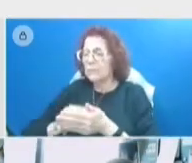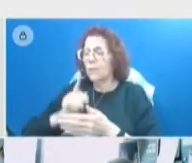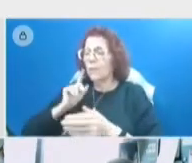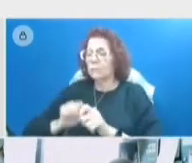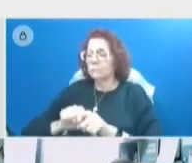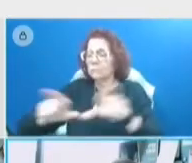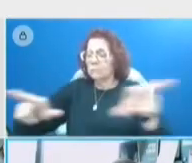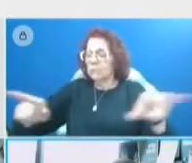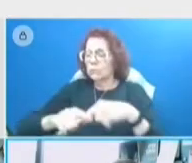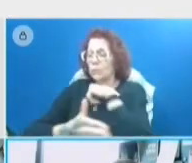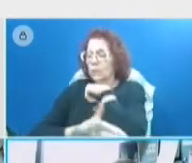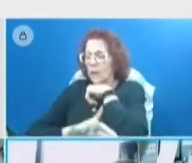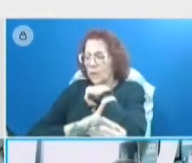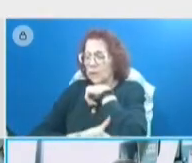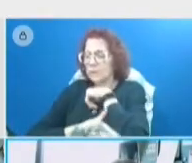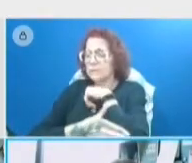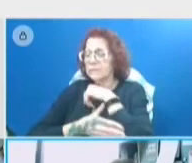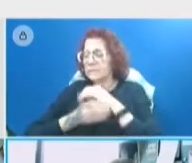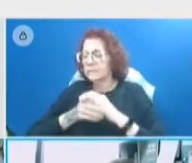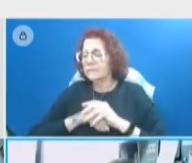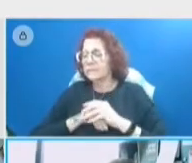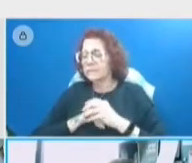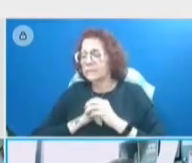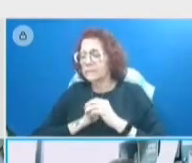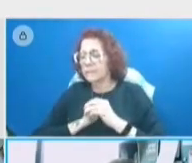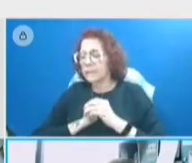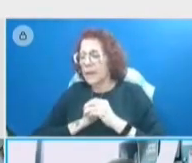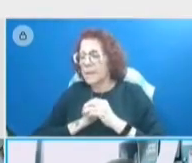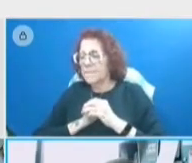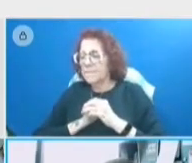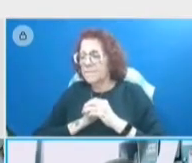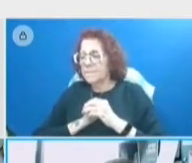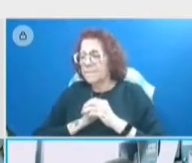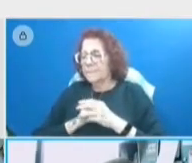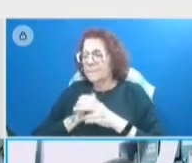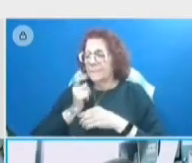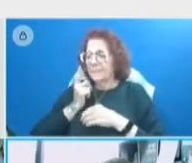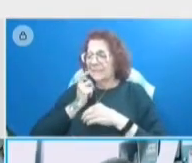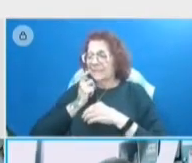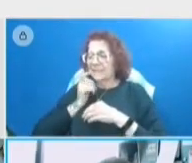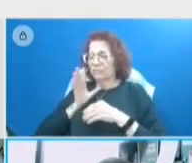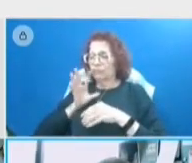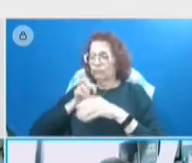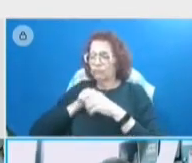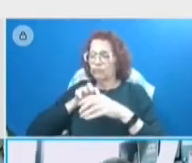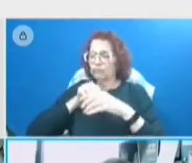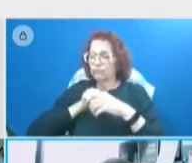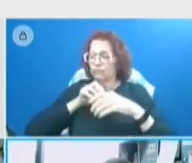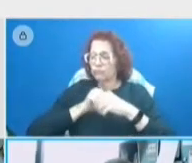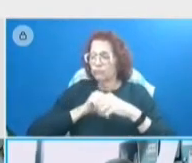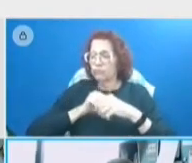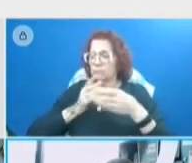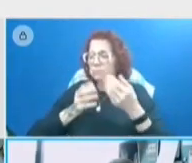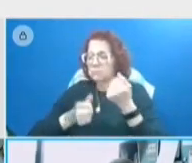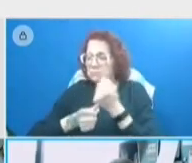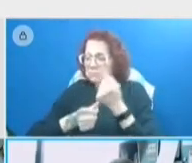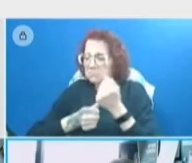We participated in the Election Assistance Commission semi-annual report webinar.